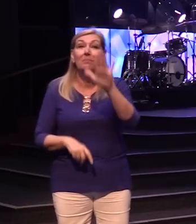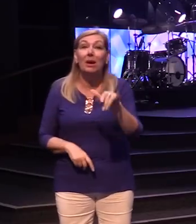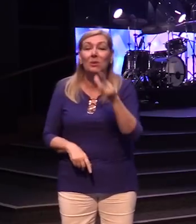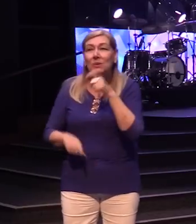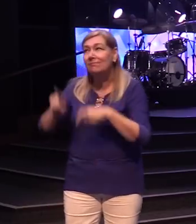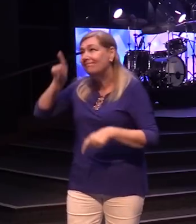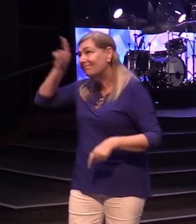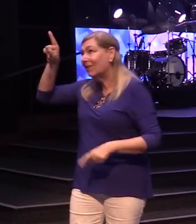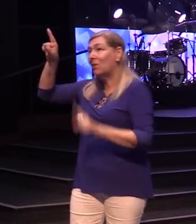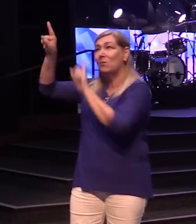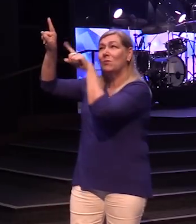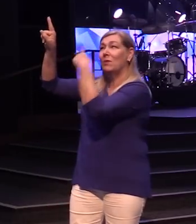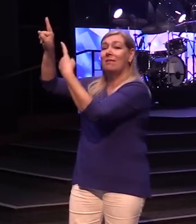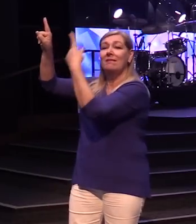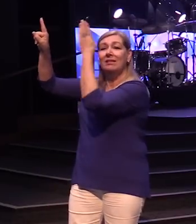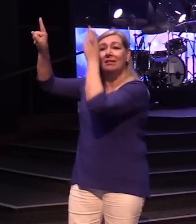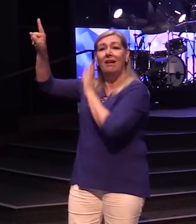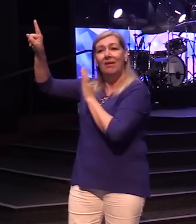creator God.